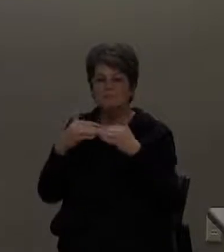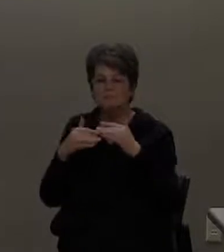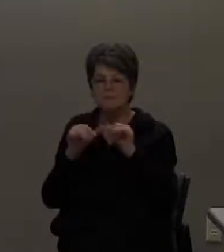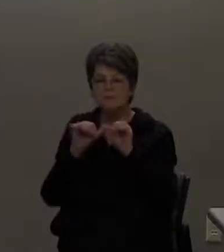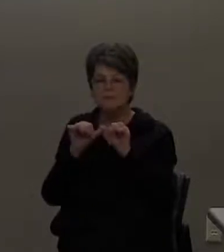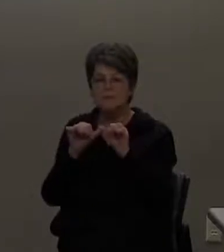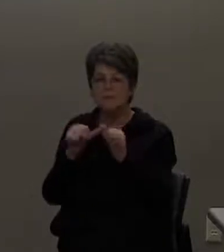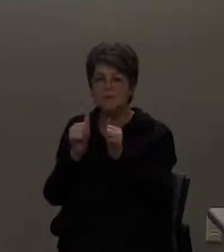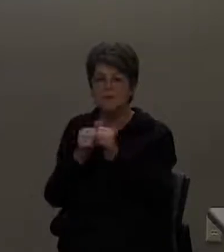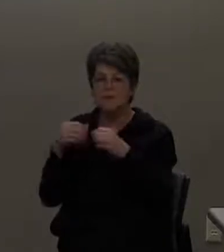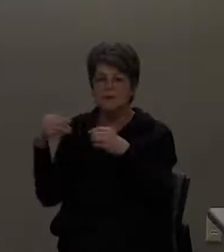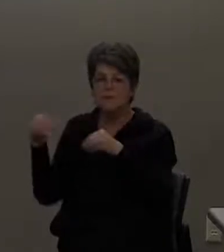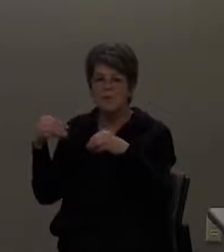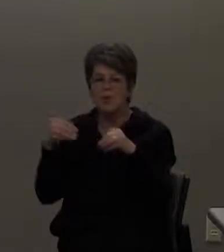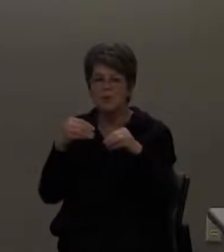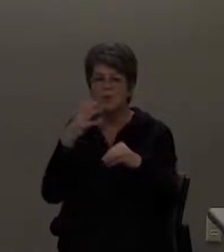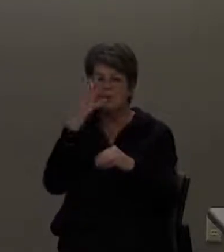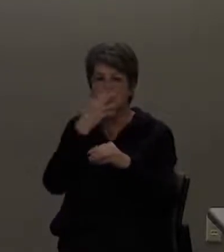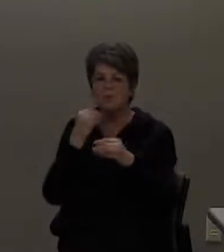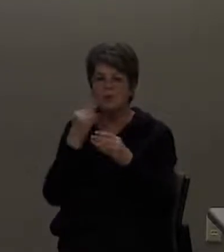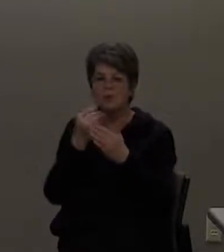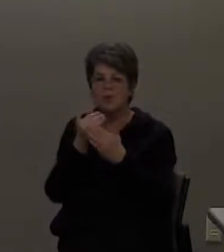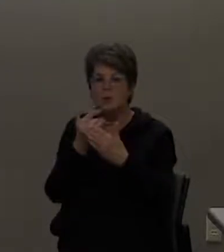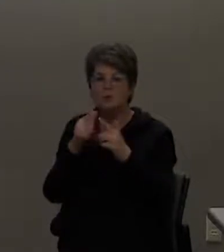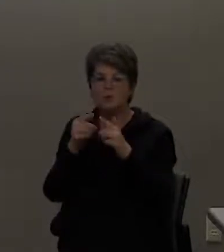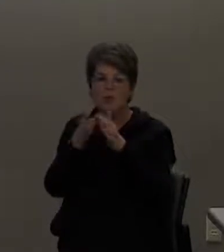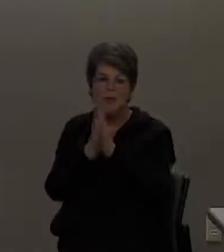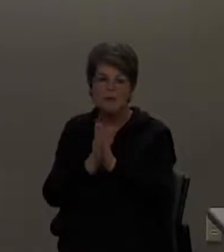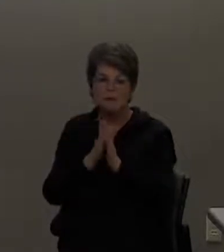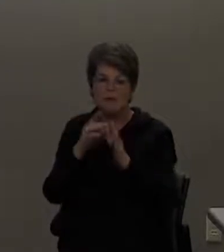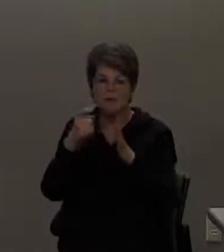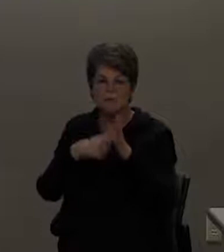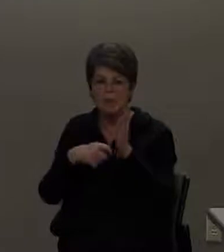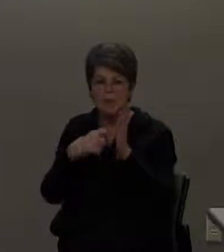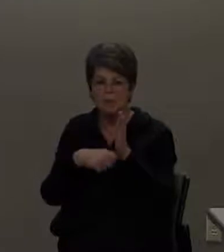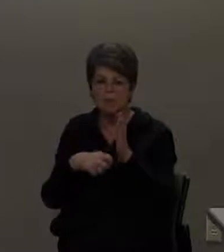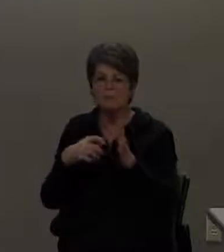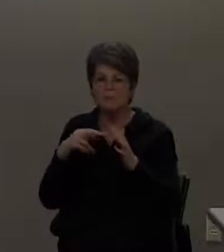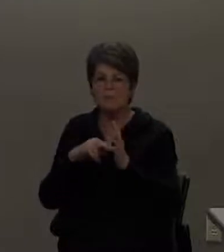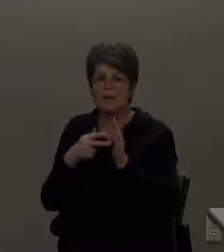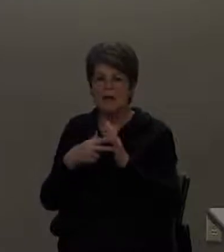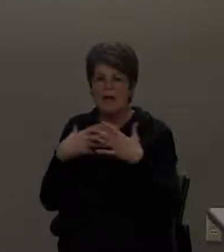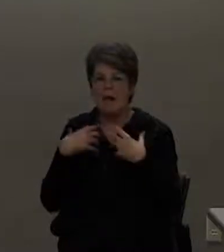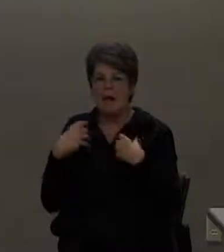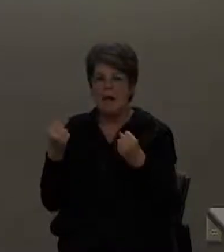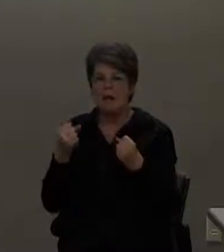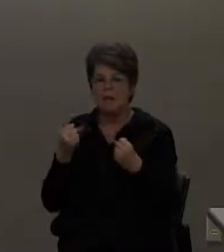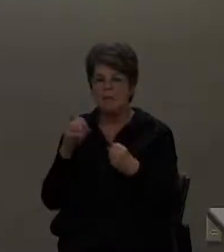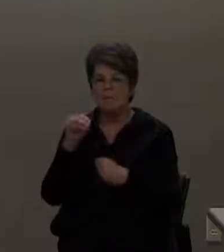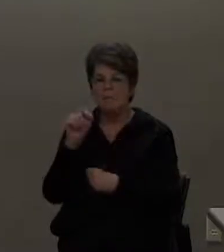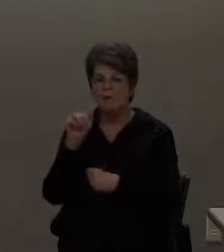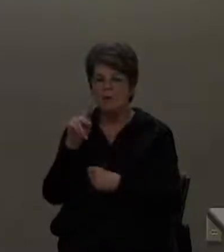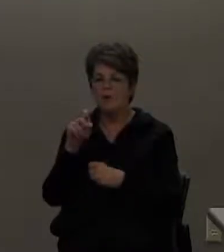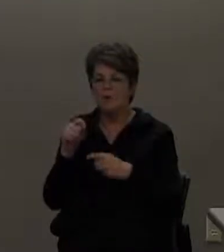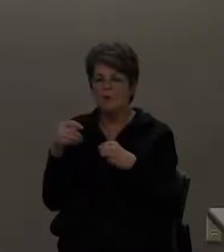consistent with the market. We're getting pretty close to asking price, which is also an indication of a fairly healthy market here. And there is